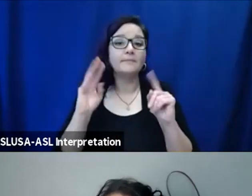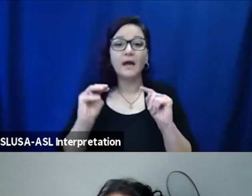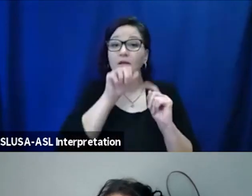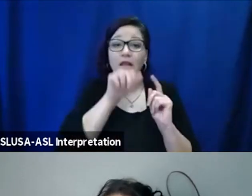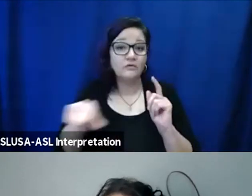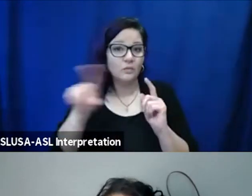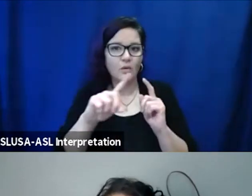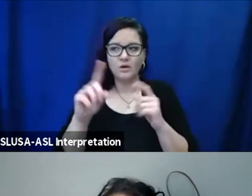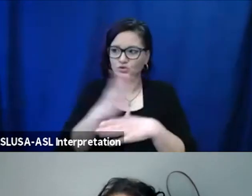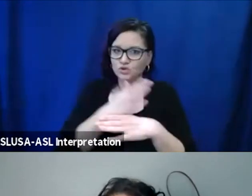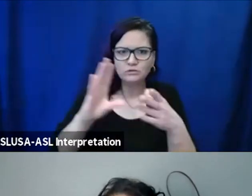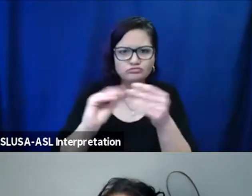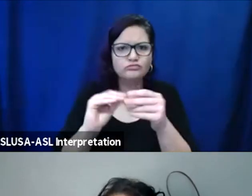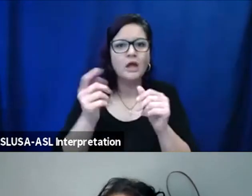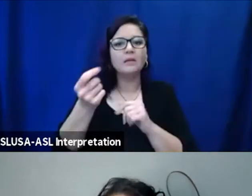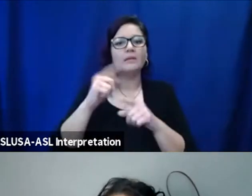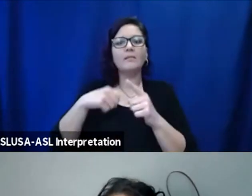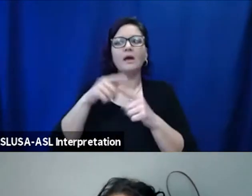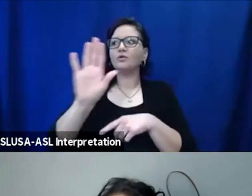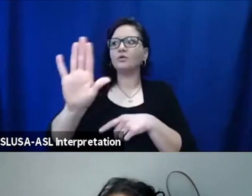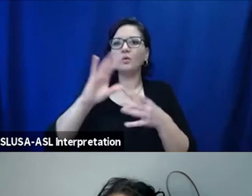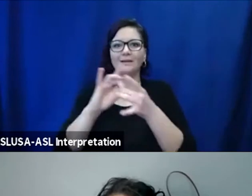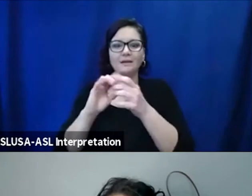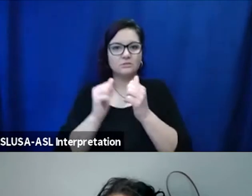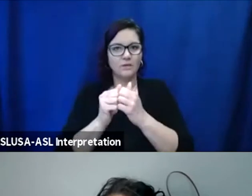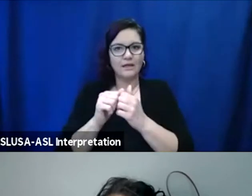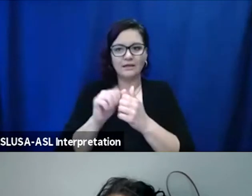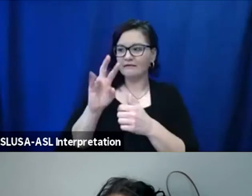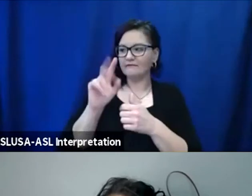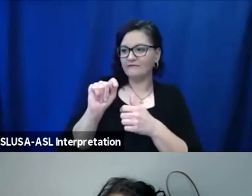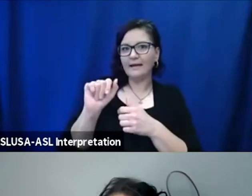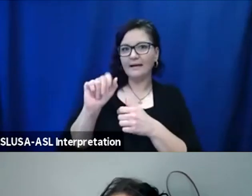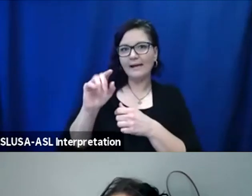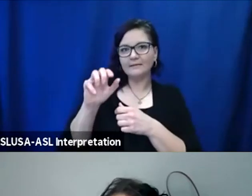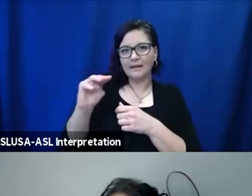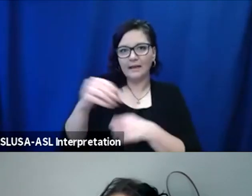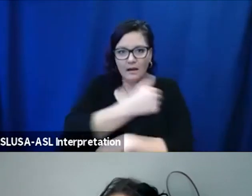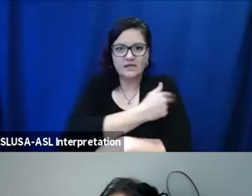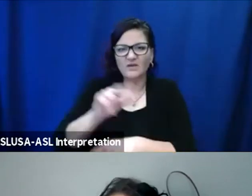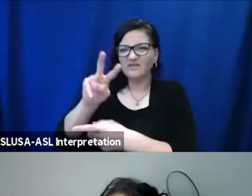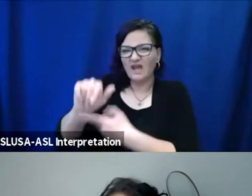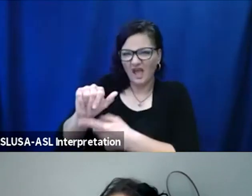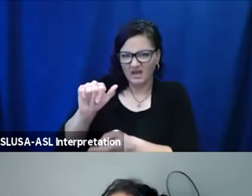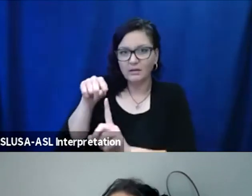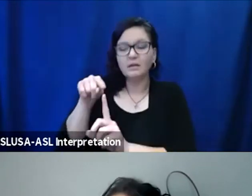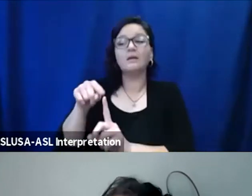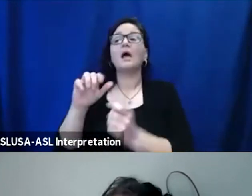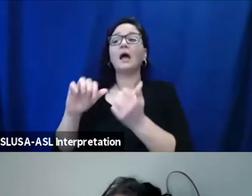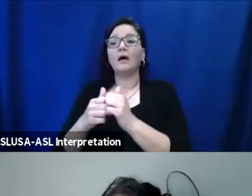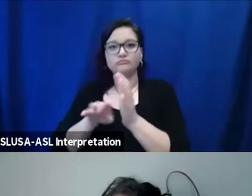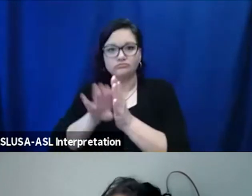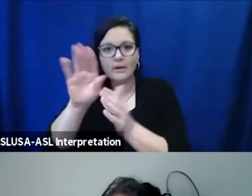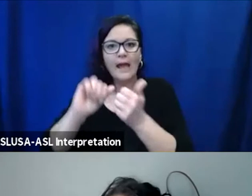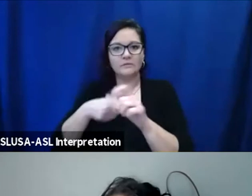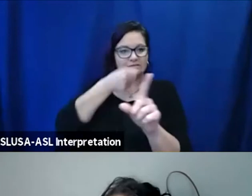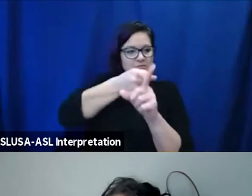to share a little bit about how your relationship with the Veterans Administration hospitals, the VA, developed, and how that's had an